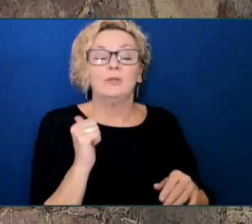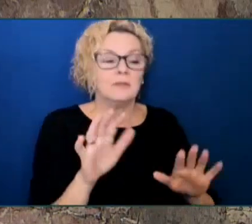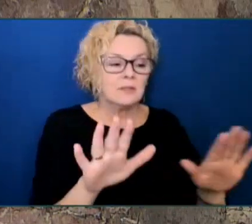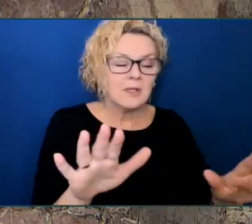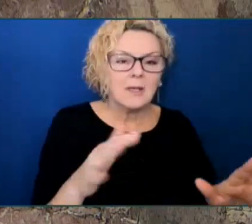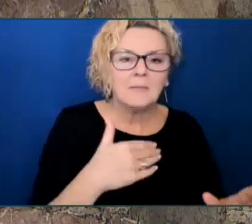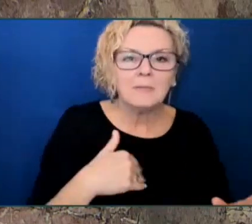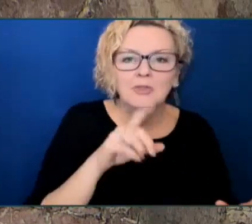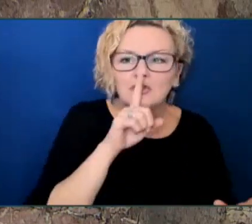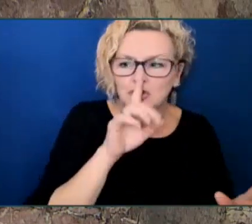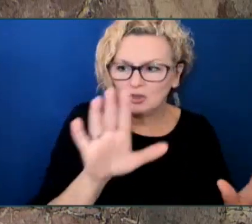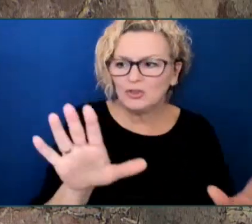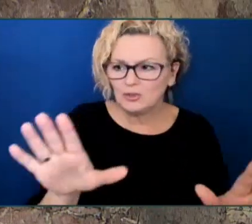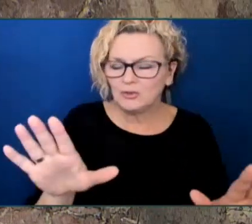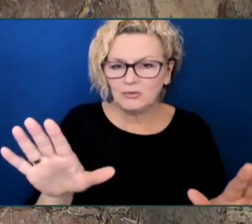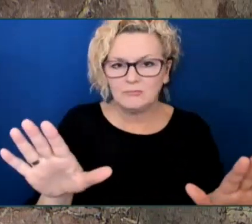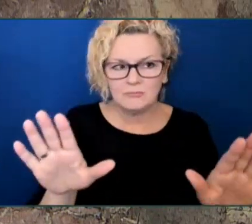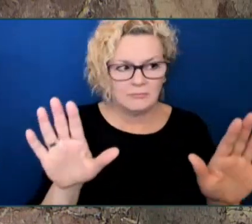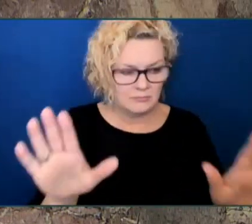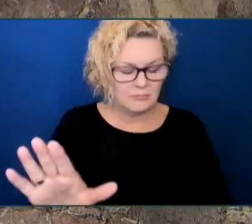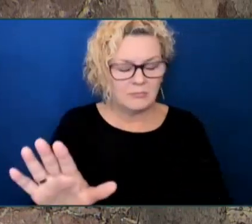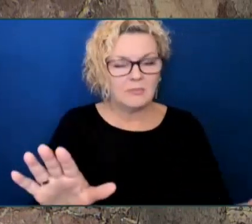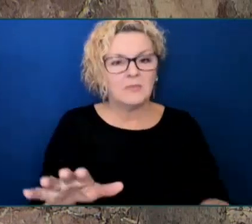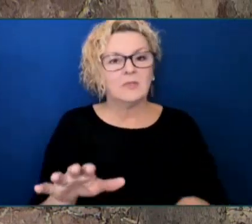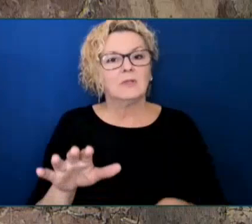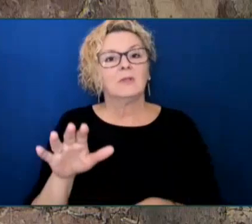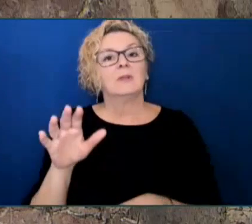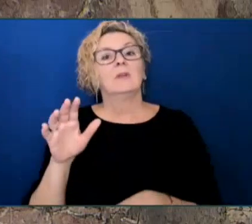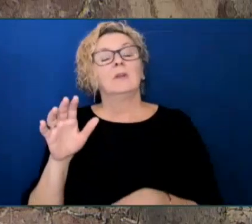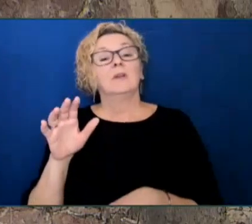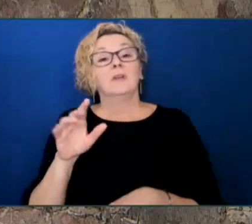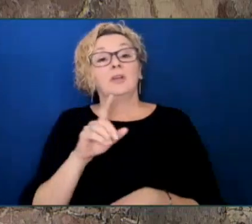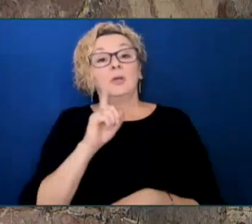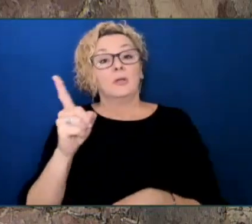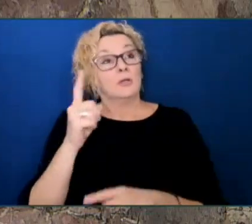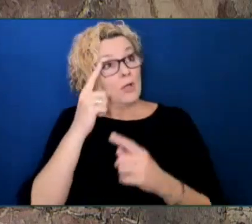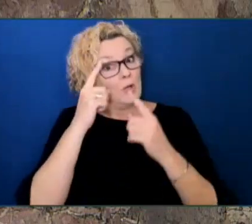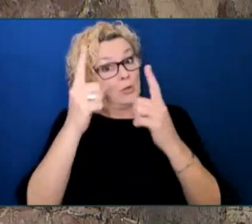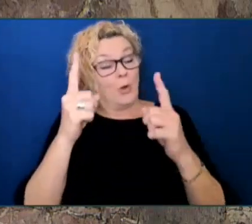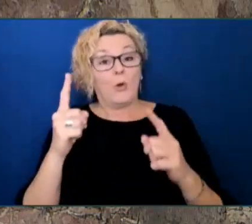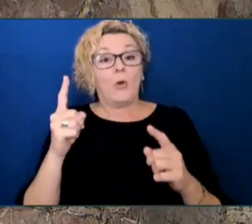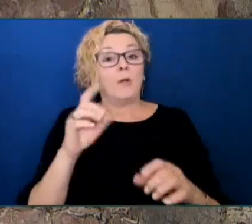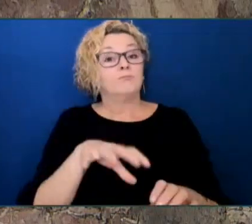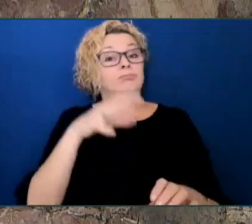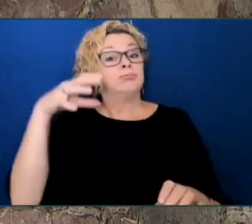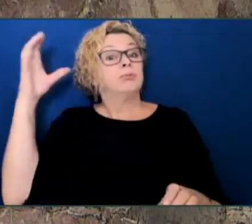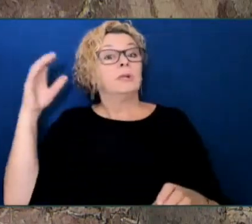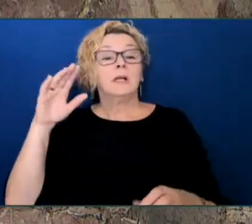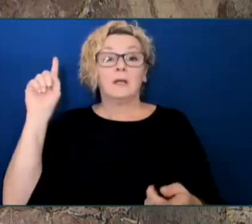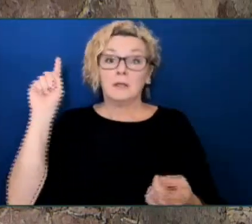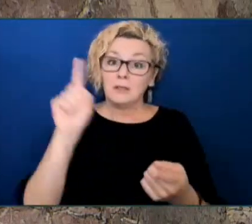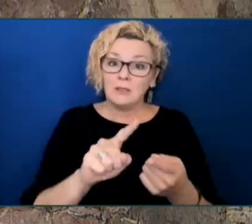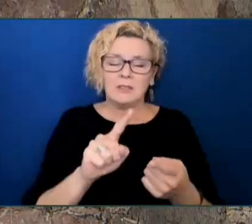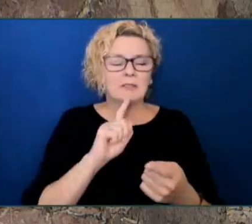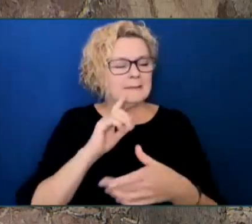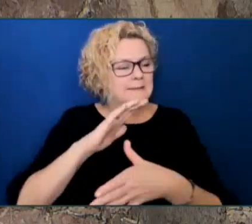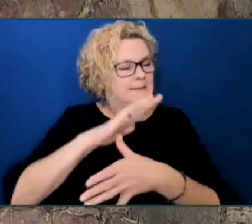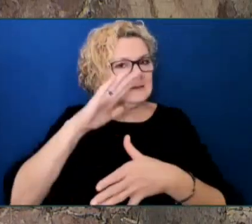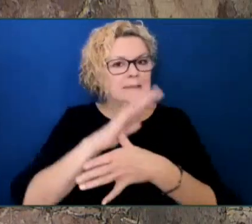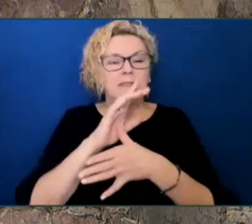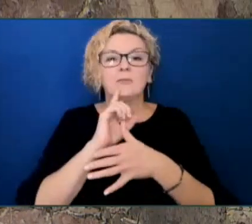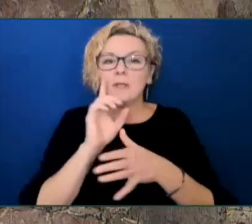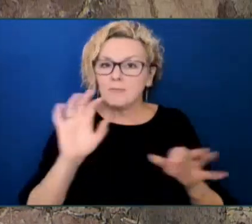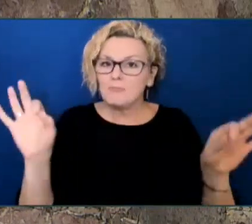exactly why reducing emissions is a huge and immediate need for British Columbians. We have